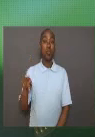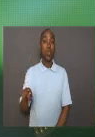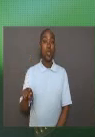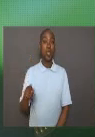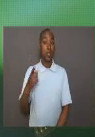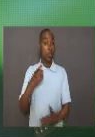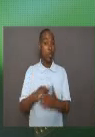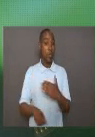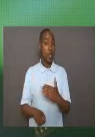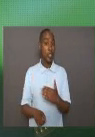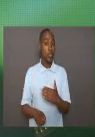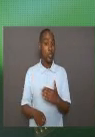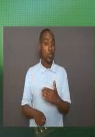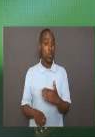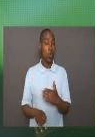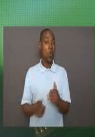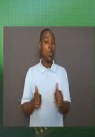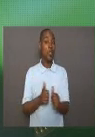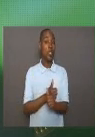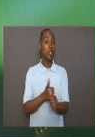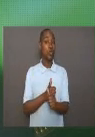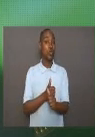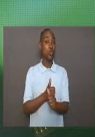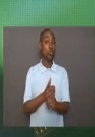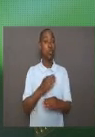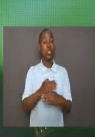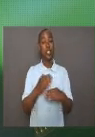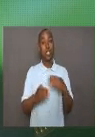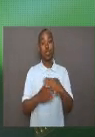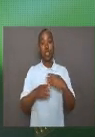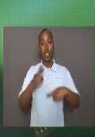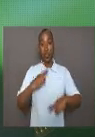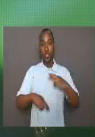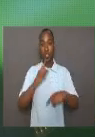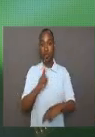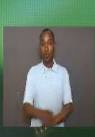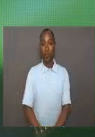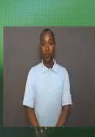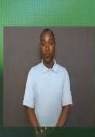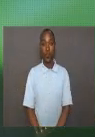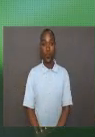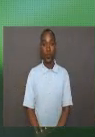ATP is produced in the following stages of respiration.